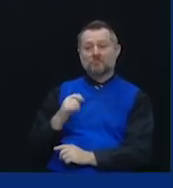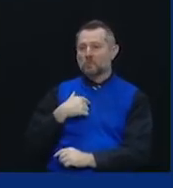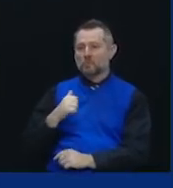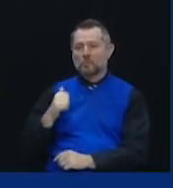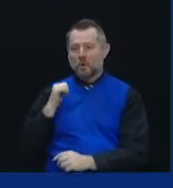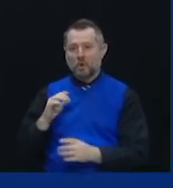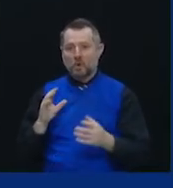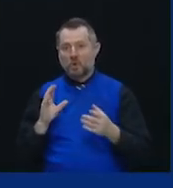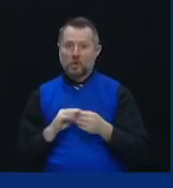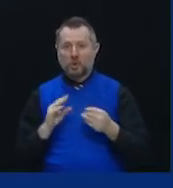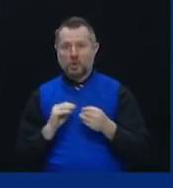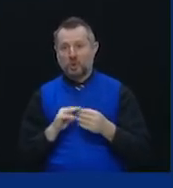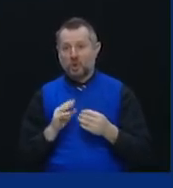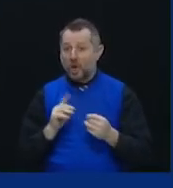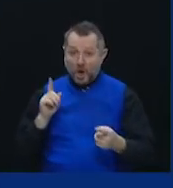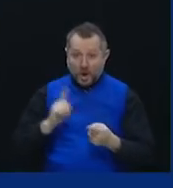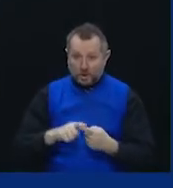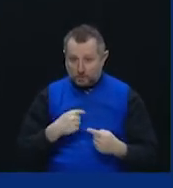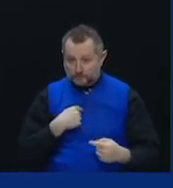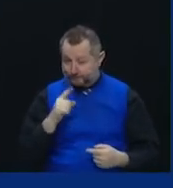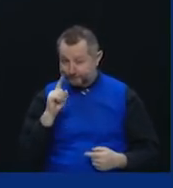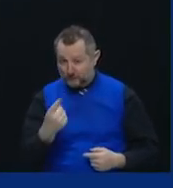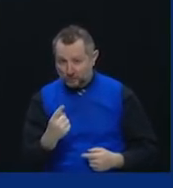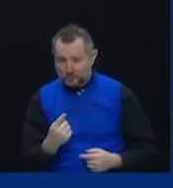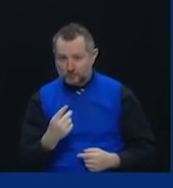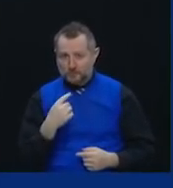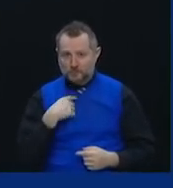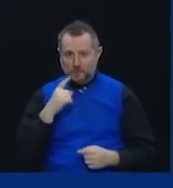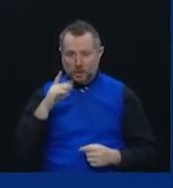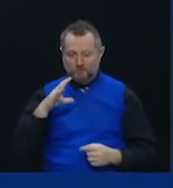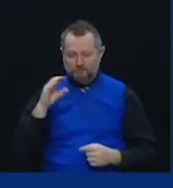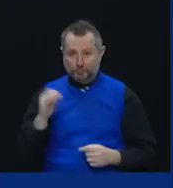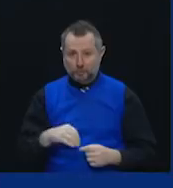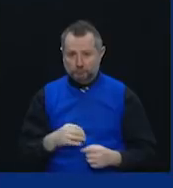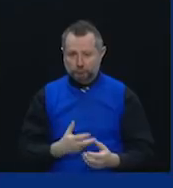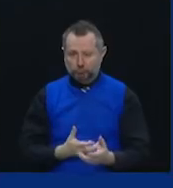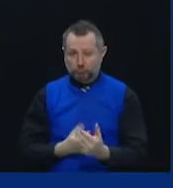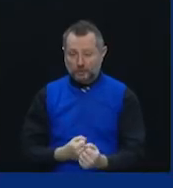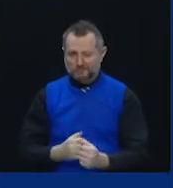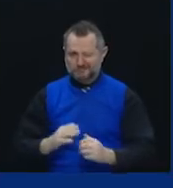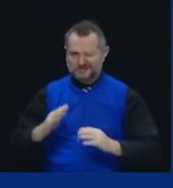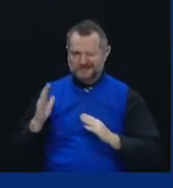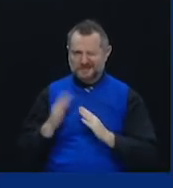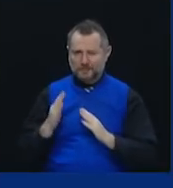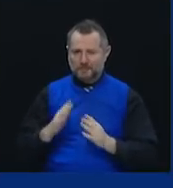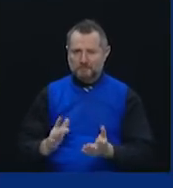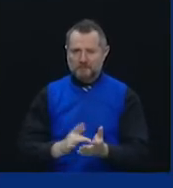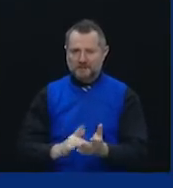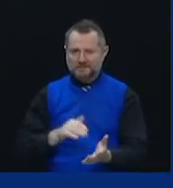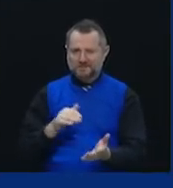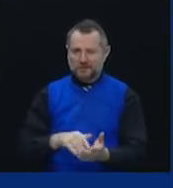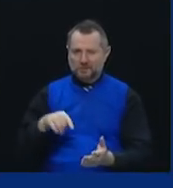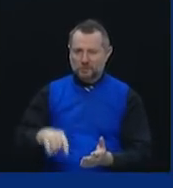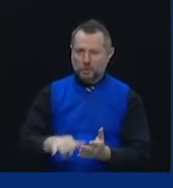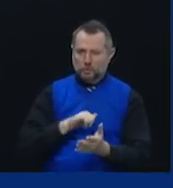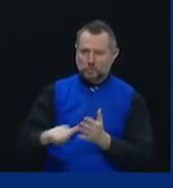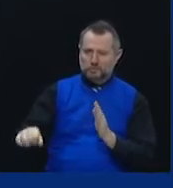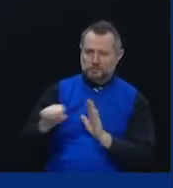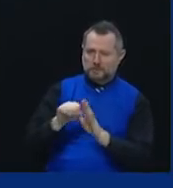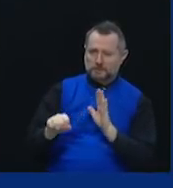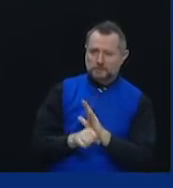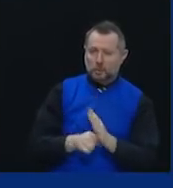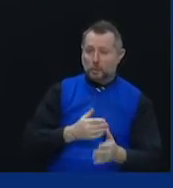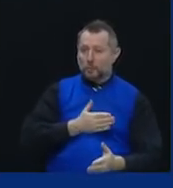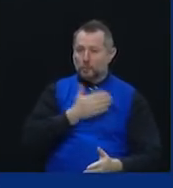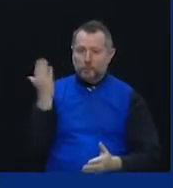I was 100% confident that the best medical professionals in this state with no agenda said it was safe. And that's